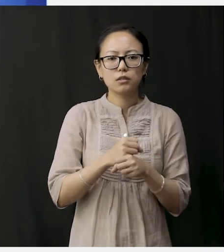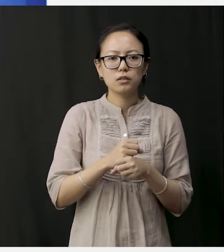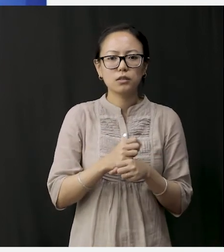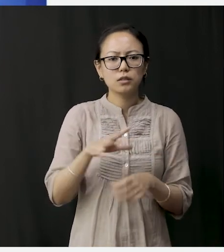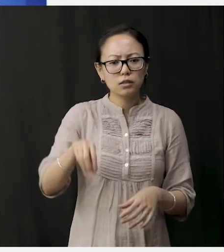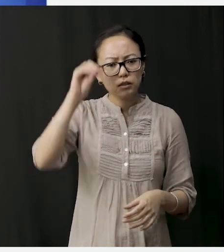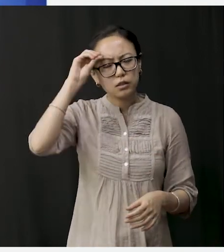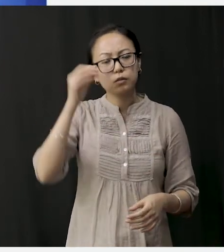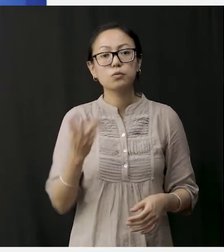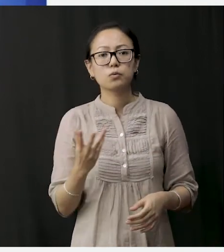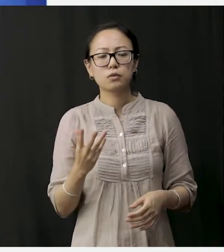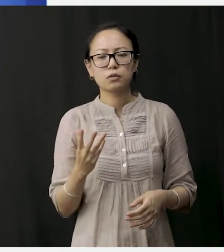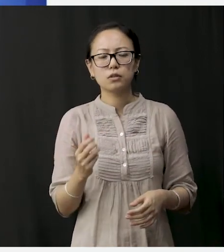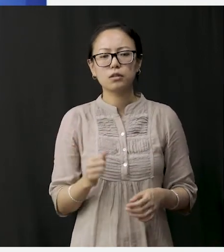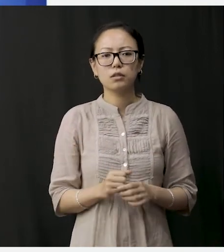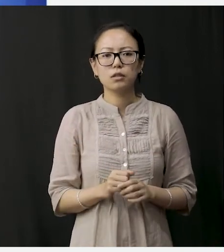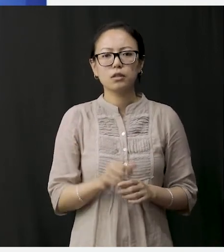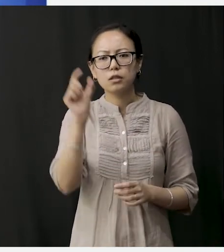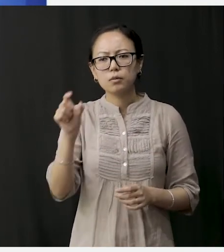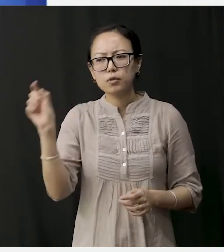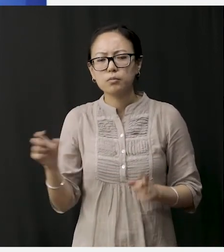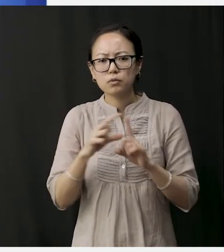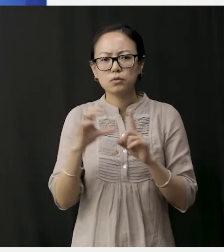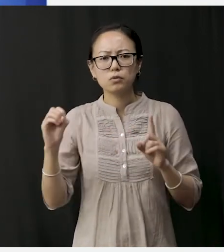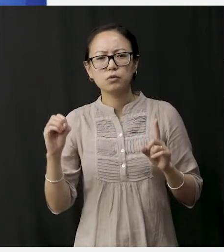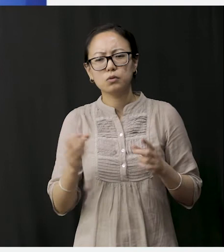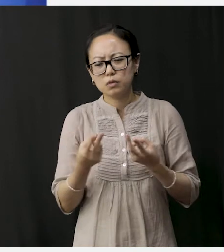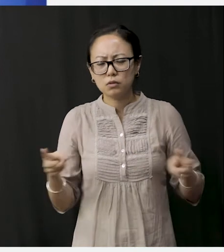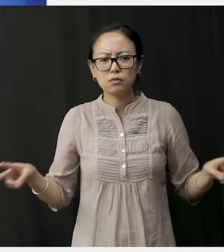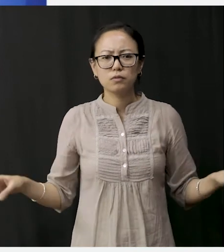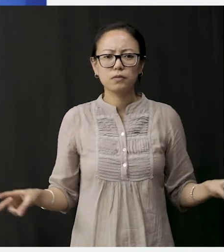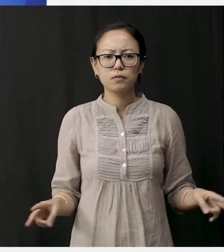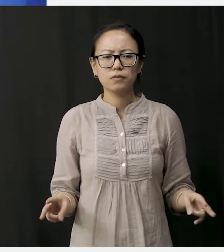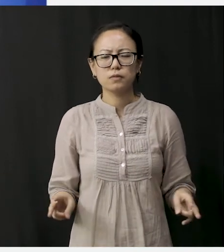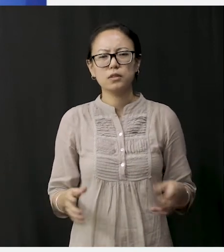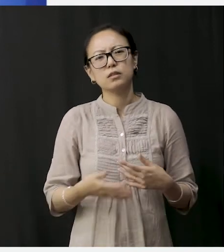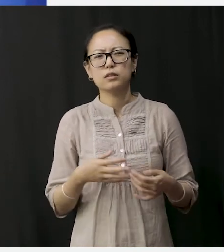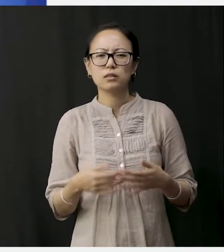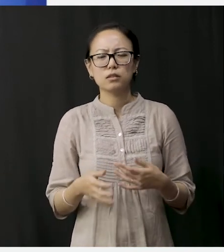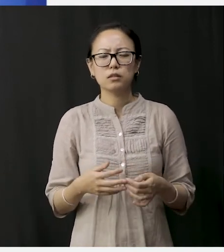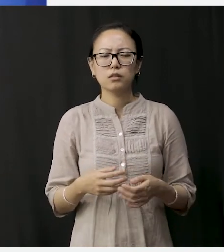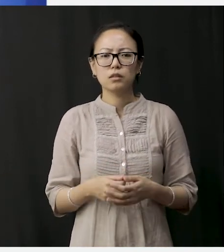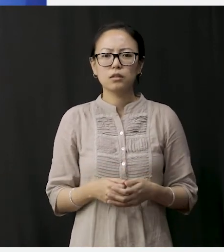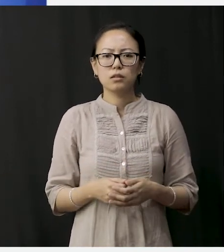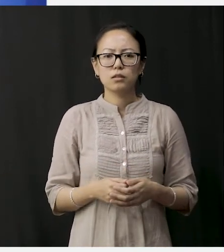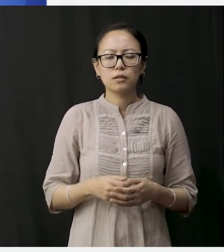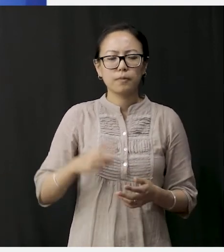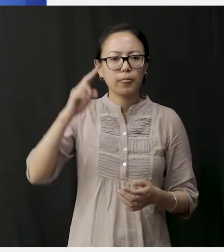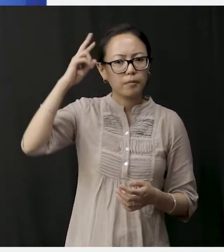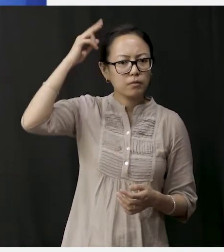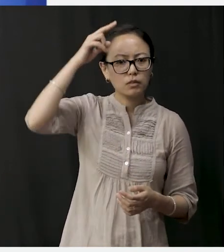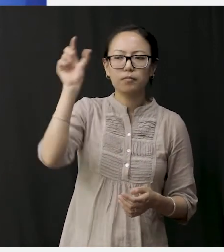different types of people doing different works, right? He came across a barber who used to cut the hair. He came across